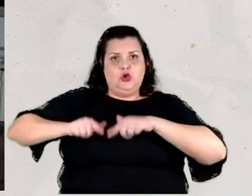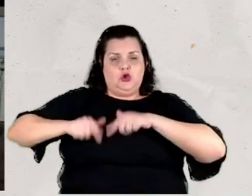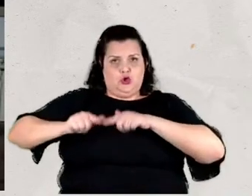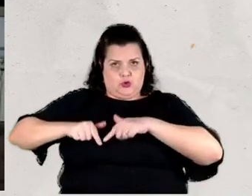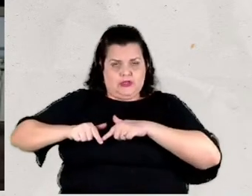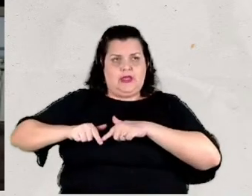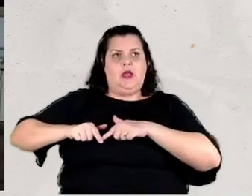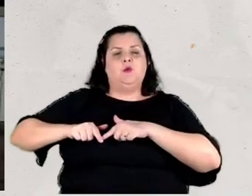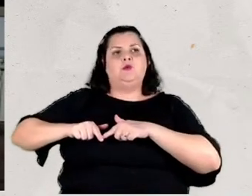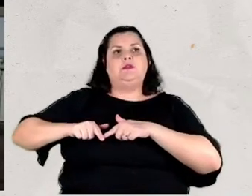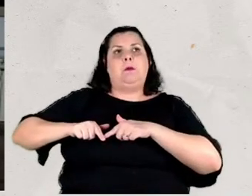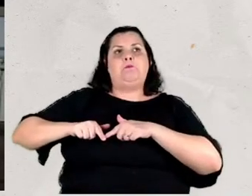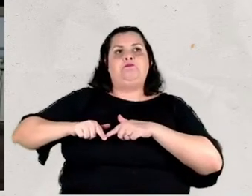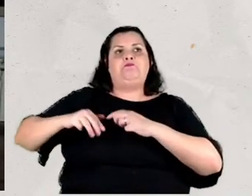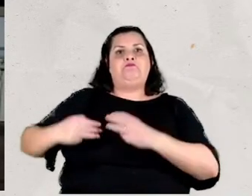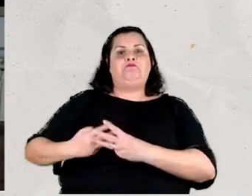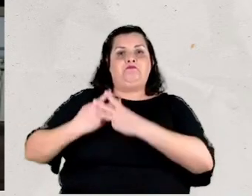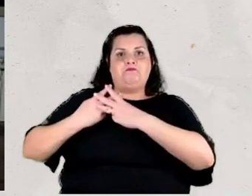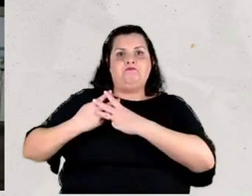year ago, we had riots